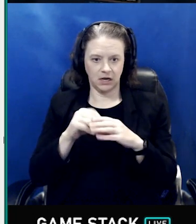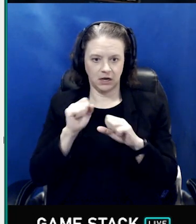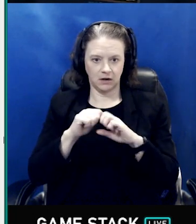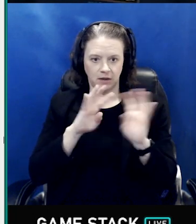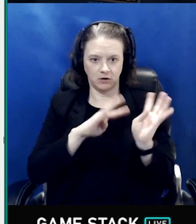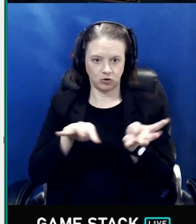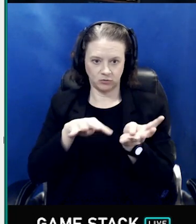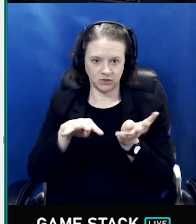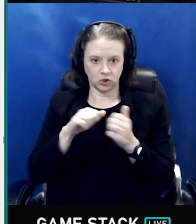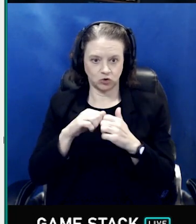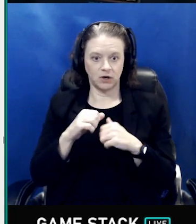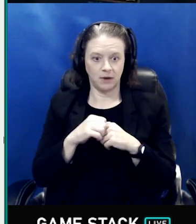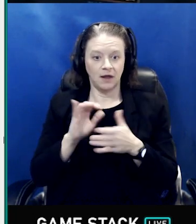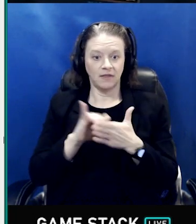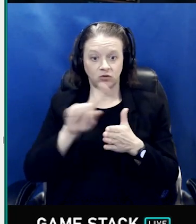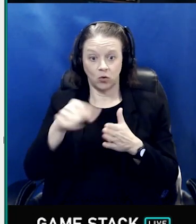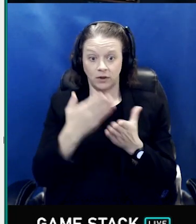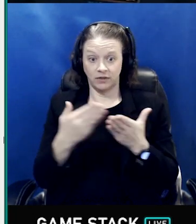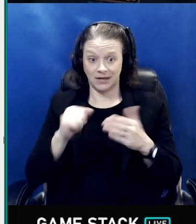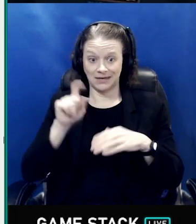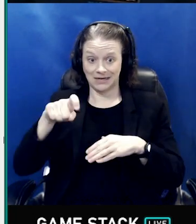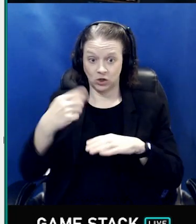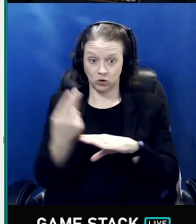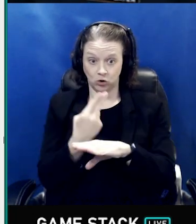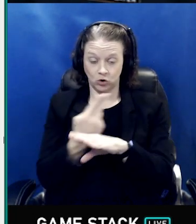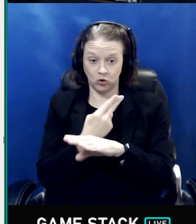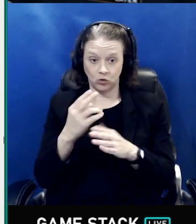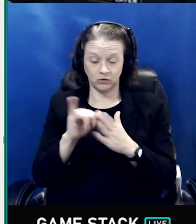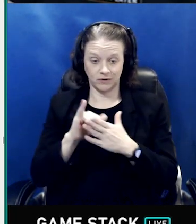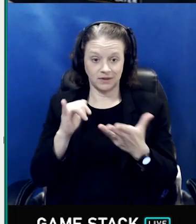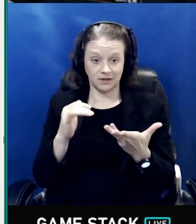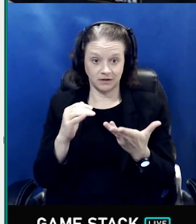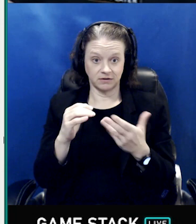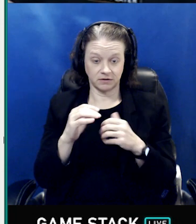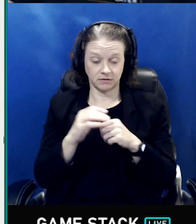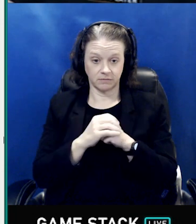thing needed to use reader scale for read-only workload.